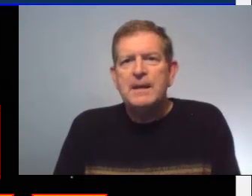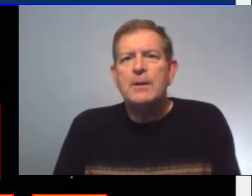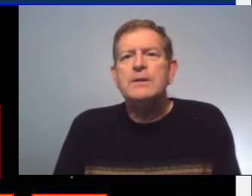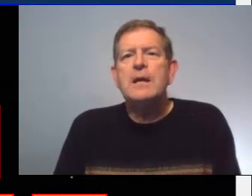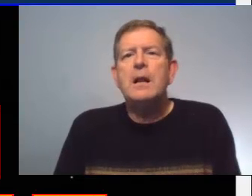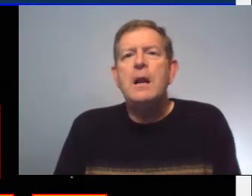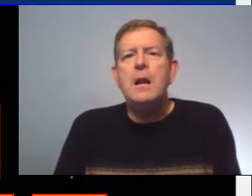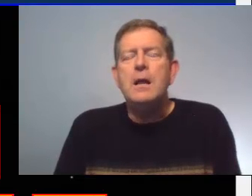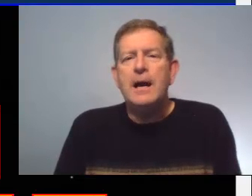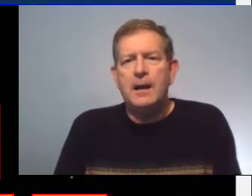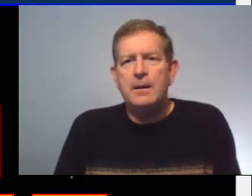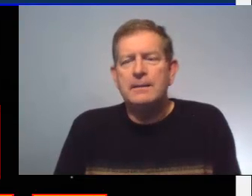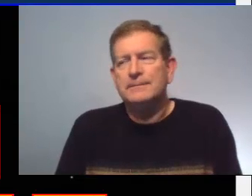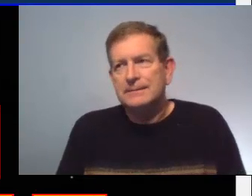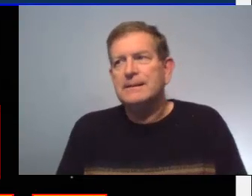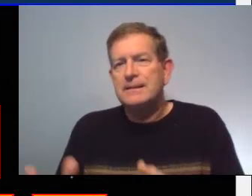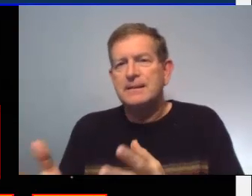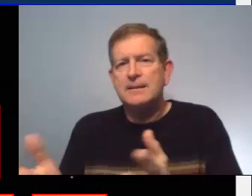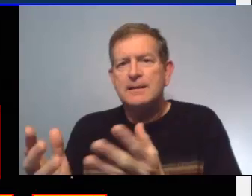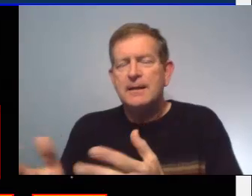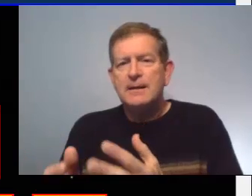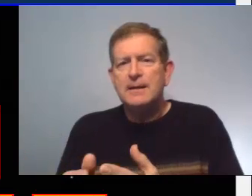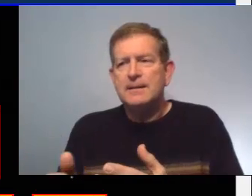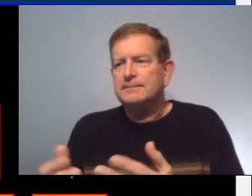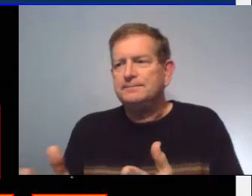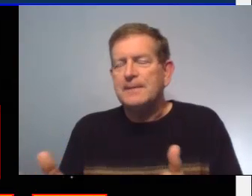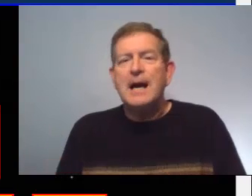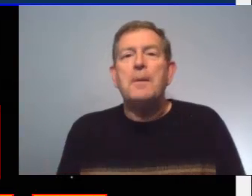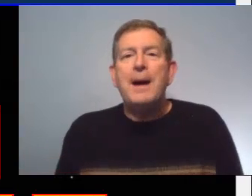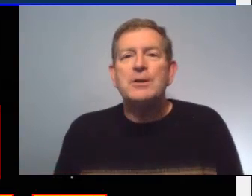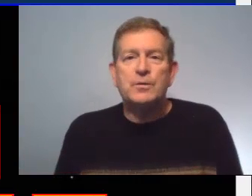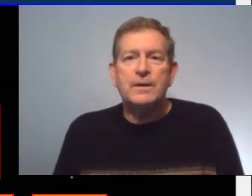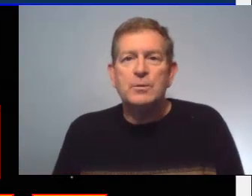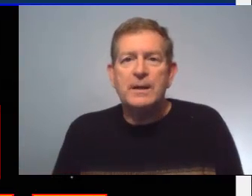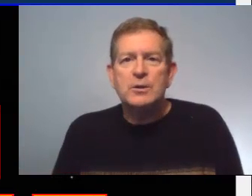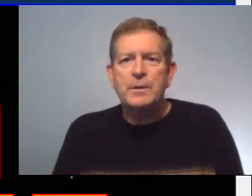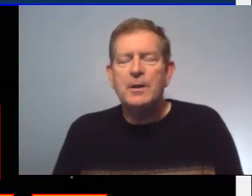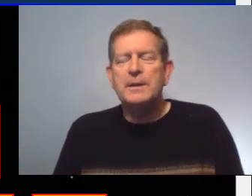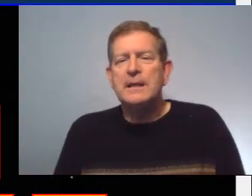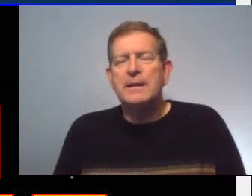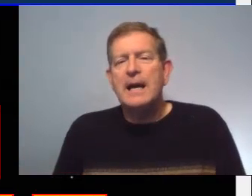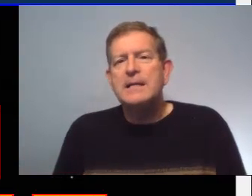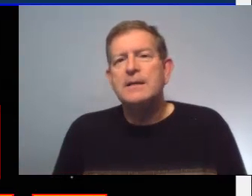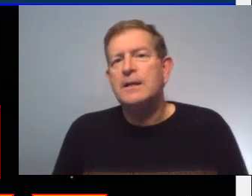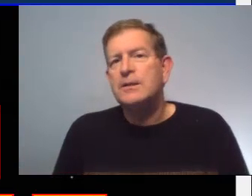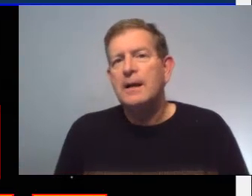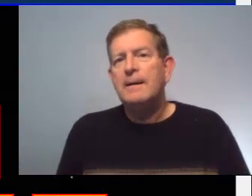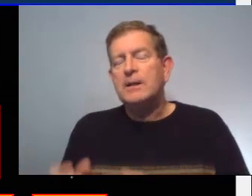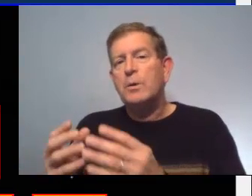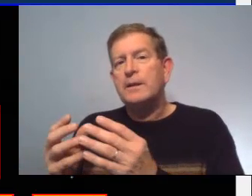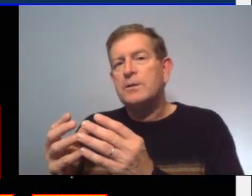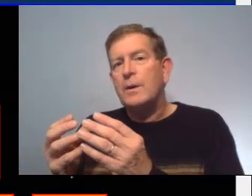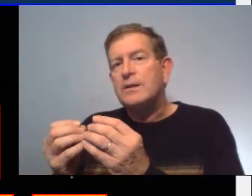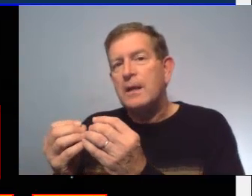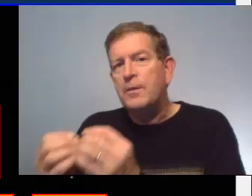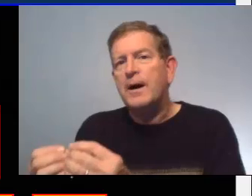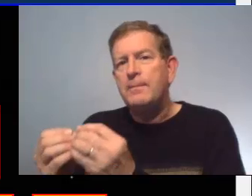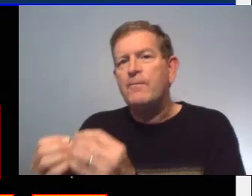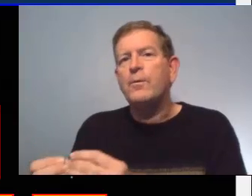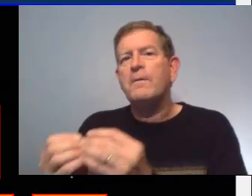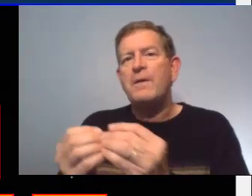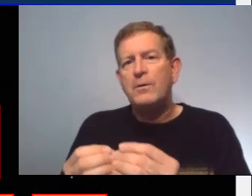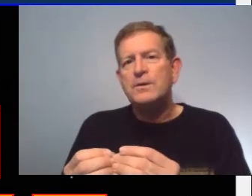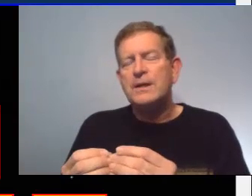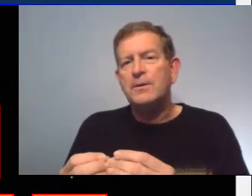sound, and we say it's L apostrophe is the way it's spelled, but the idea is it's the way to say